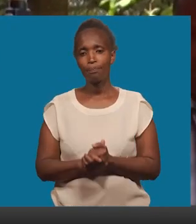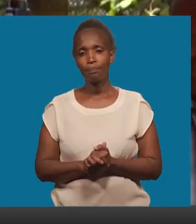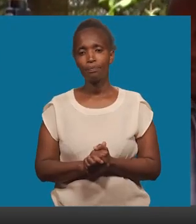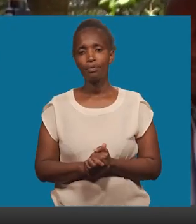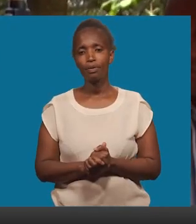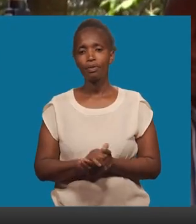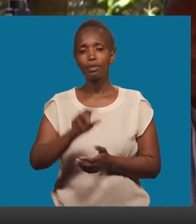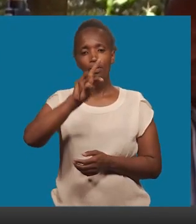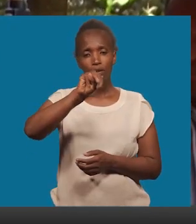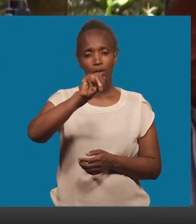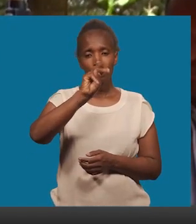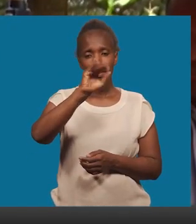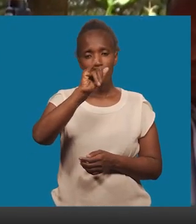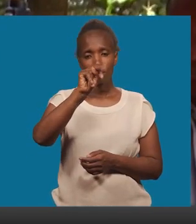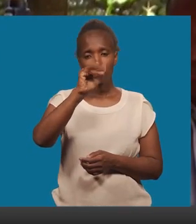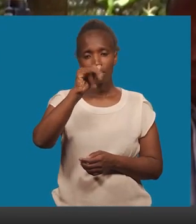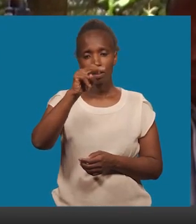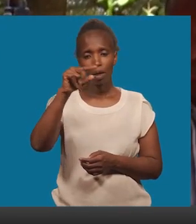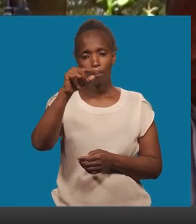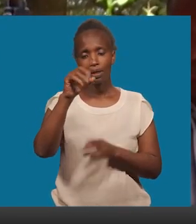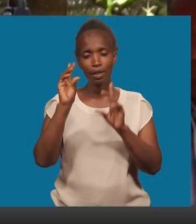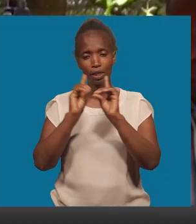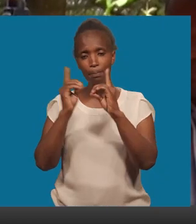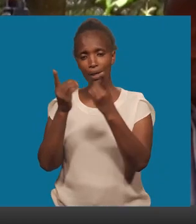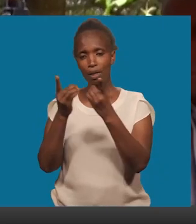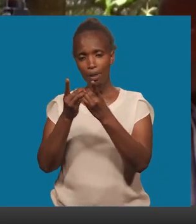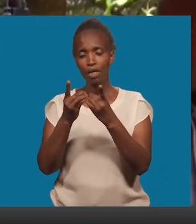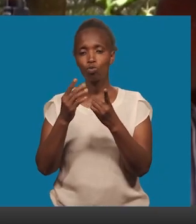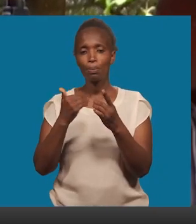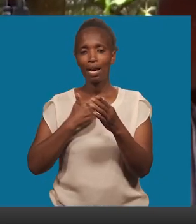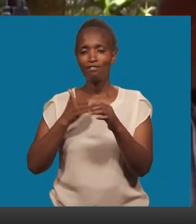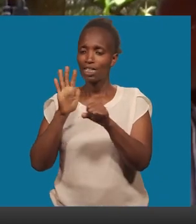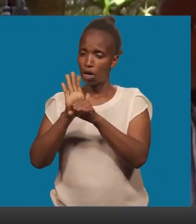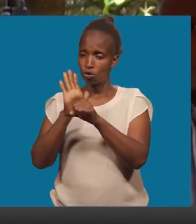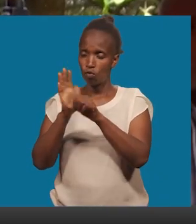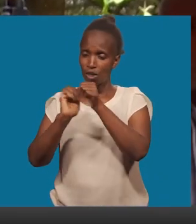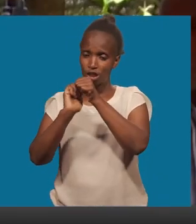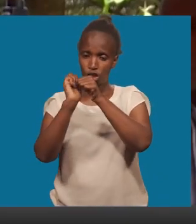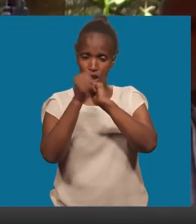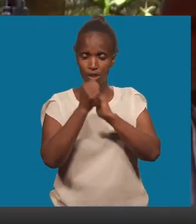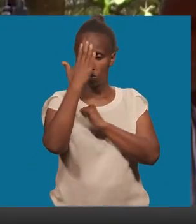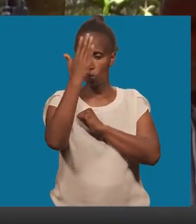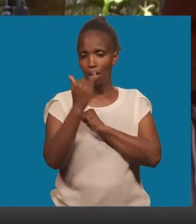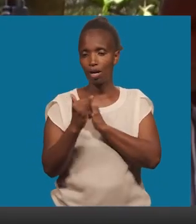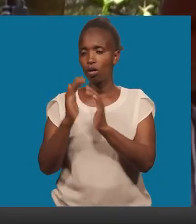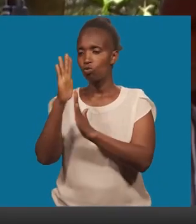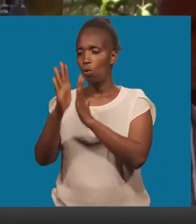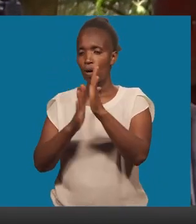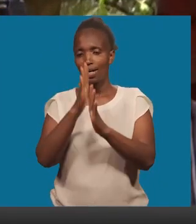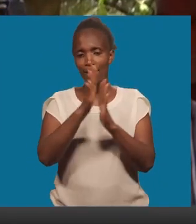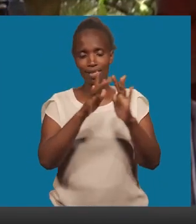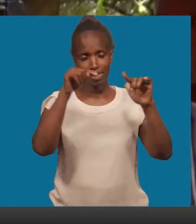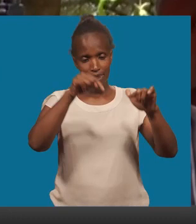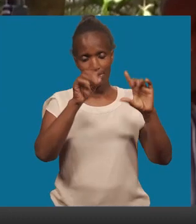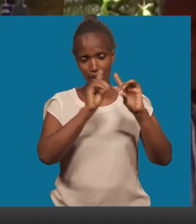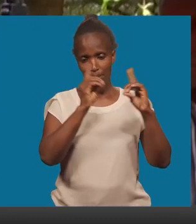sector, we will be running a number of reforms so that we are able to organize this